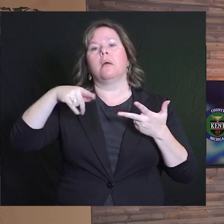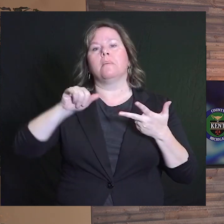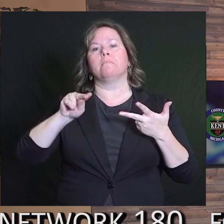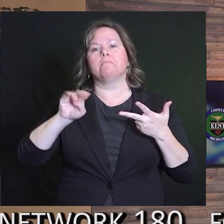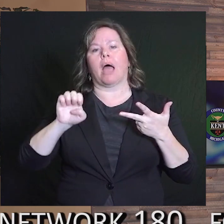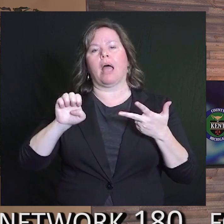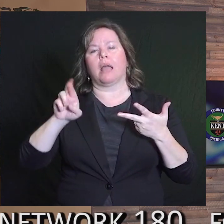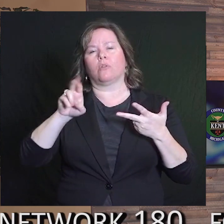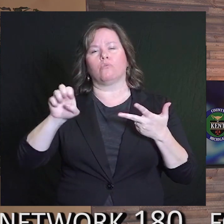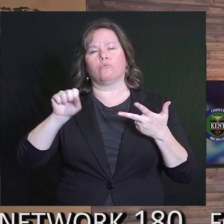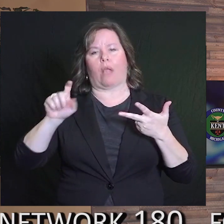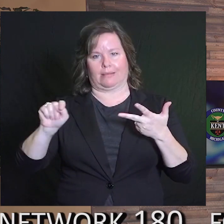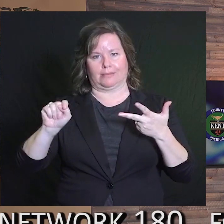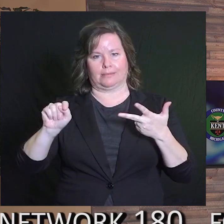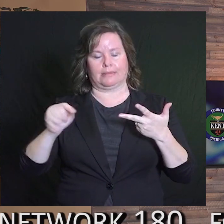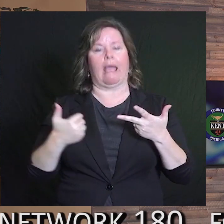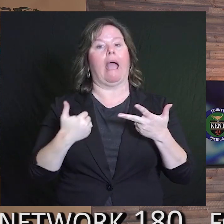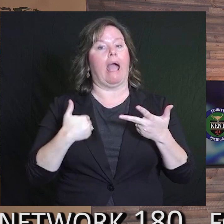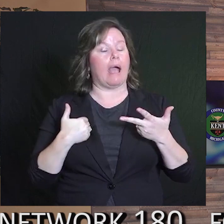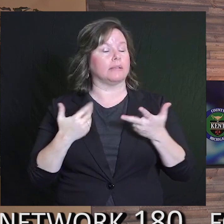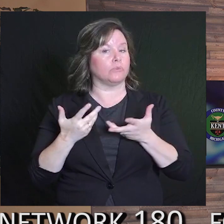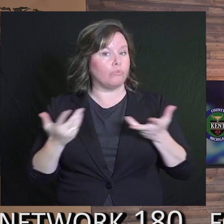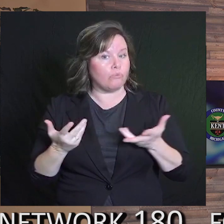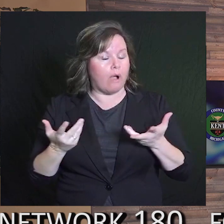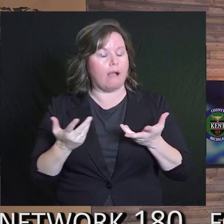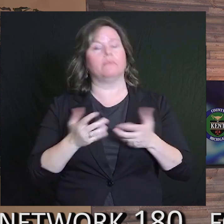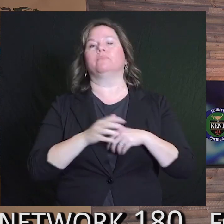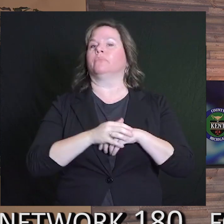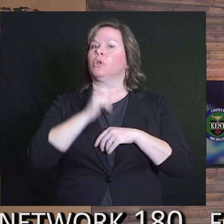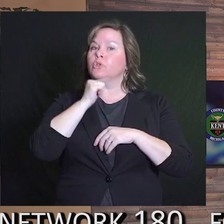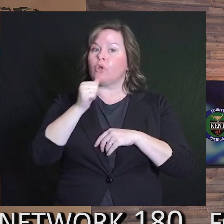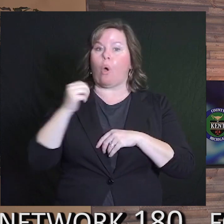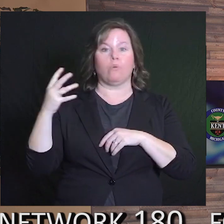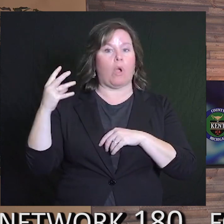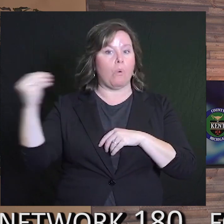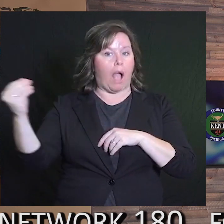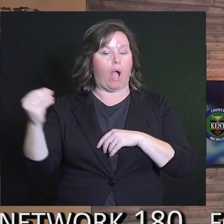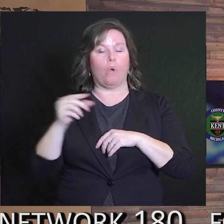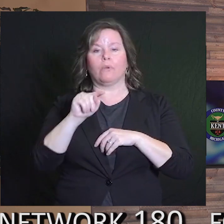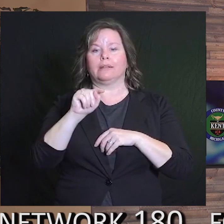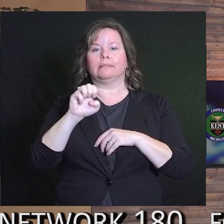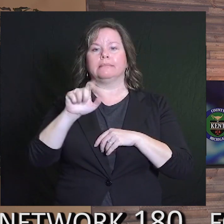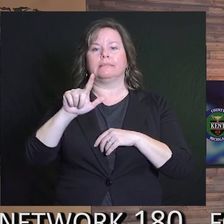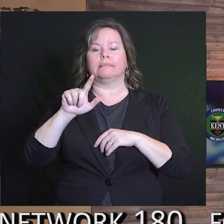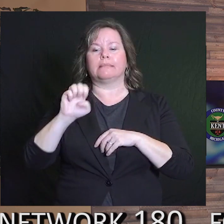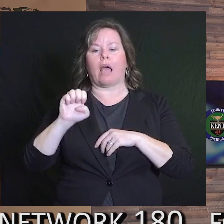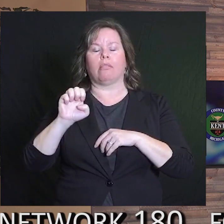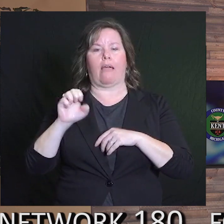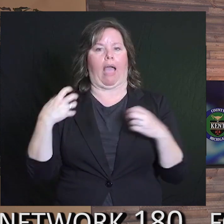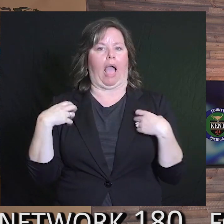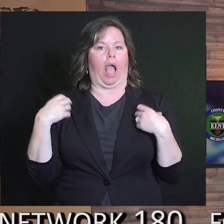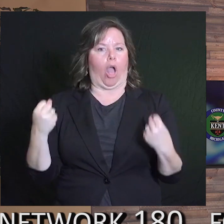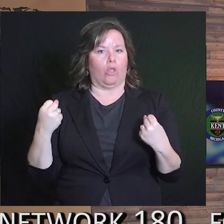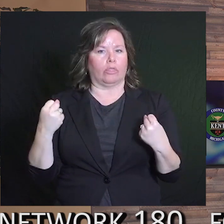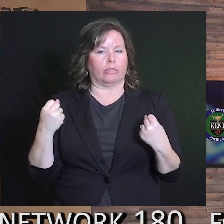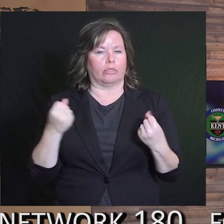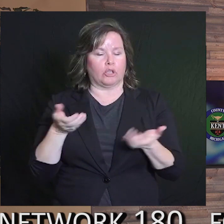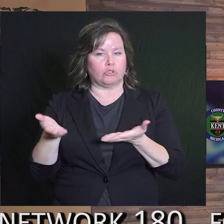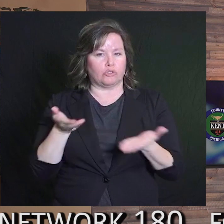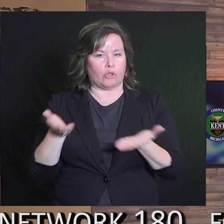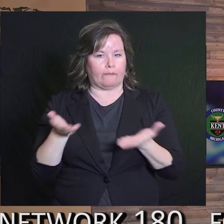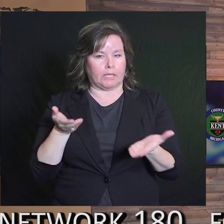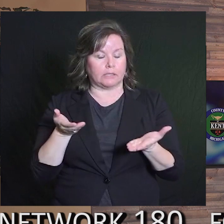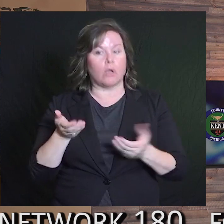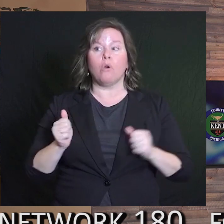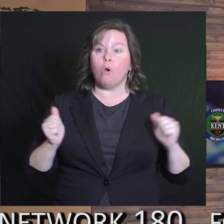telehealth service. Now, as you know, we're all very concerned about mental health and behavioral health and substance use during this crisis. We're